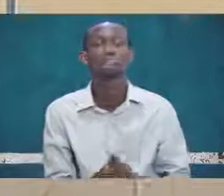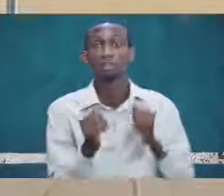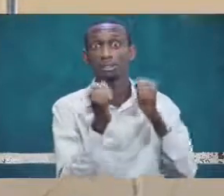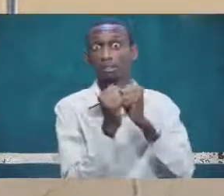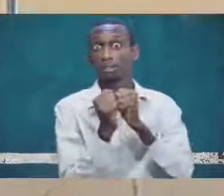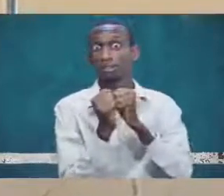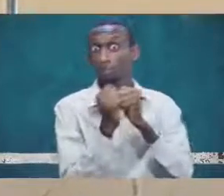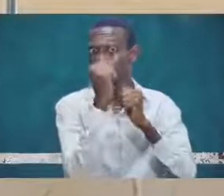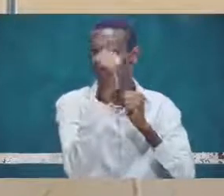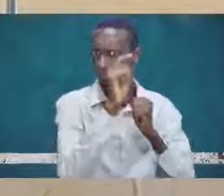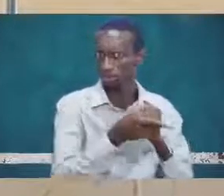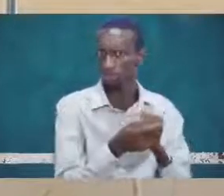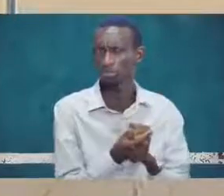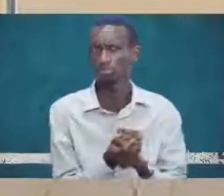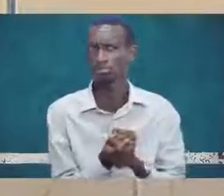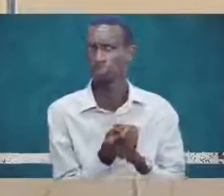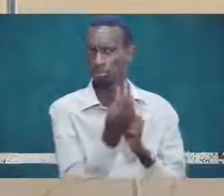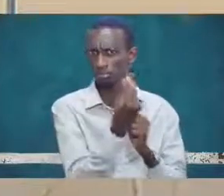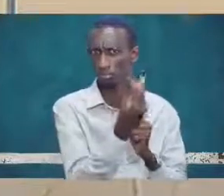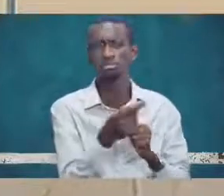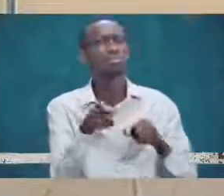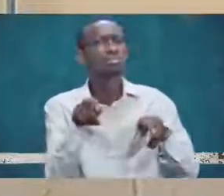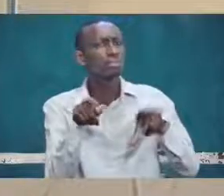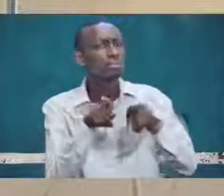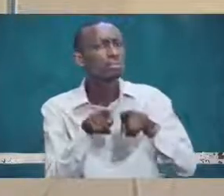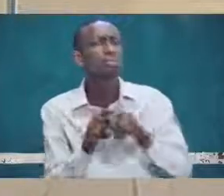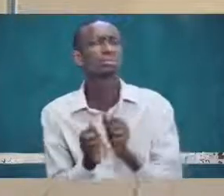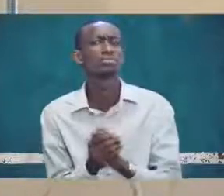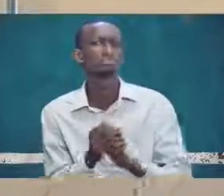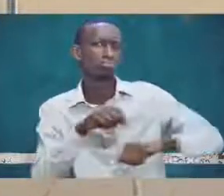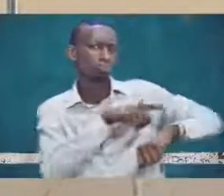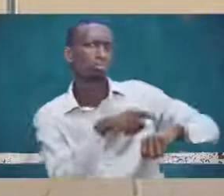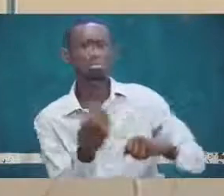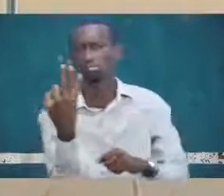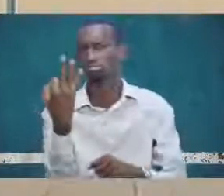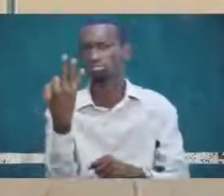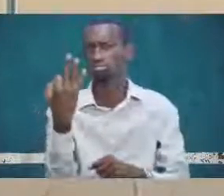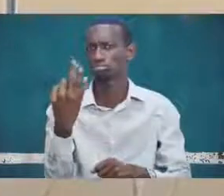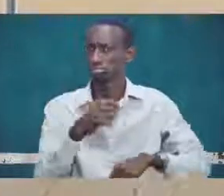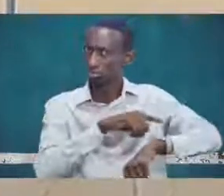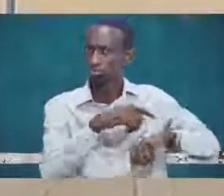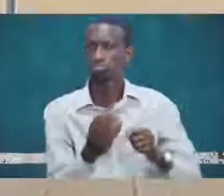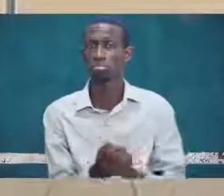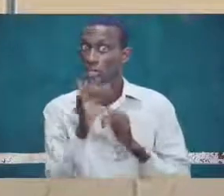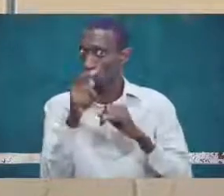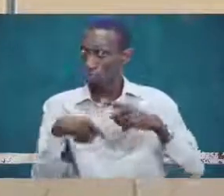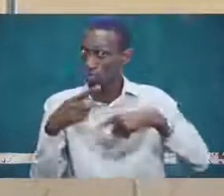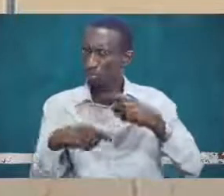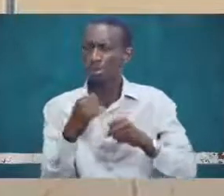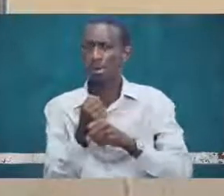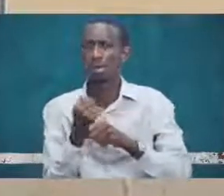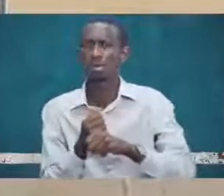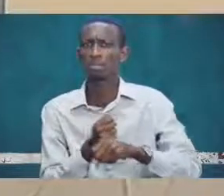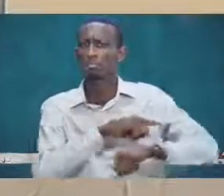15,000 is proportional to 3 hours. The more you work many hours, the more you do get much money. I hope it's